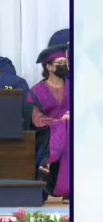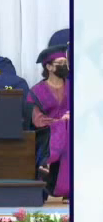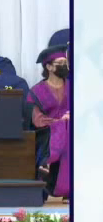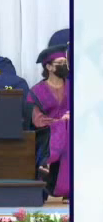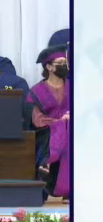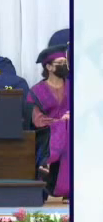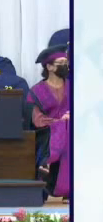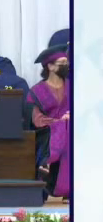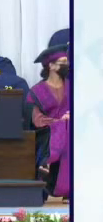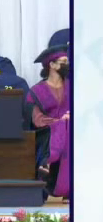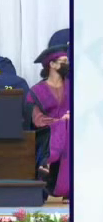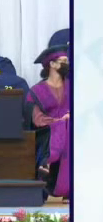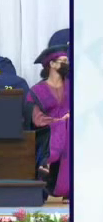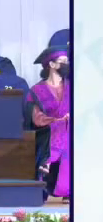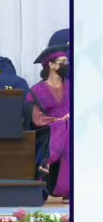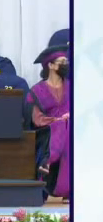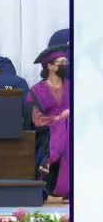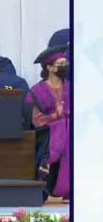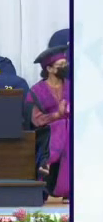Nomta Menye.